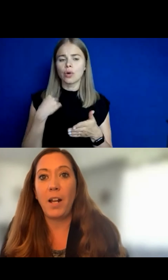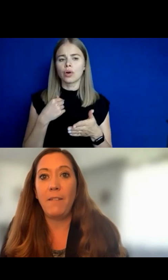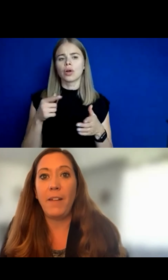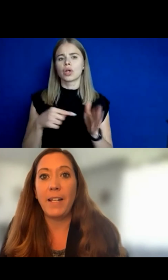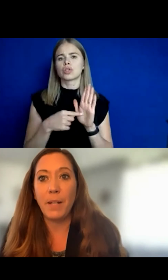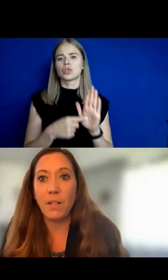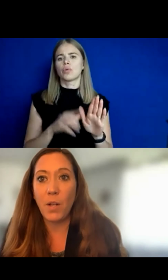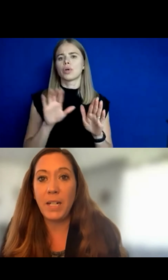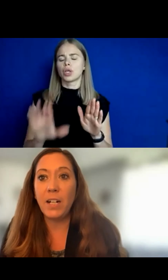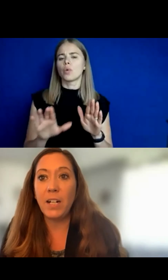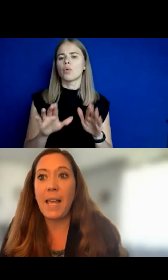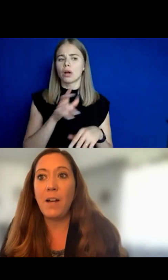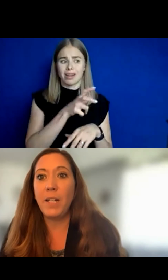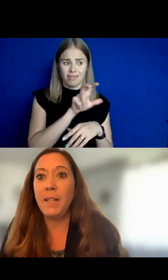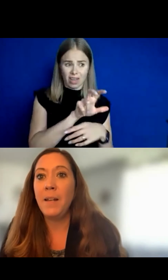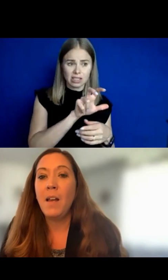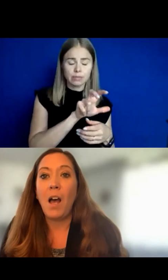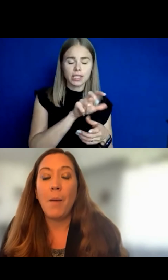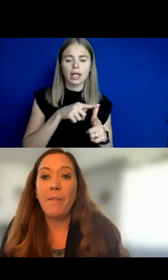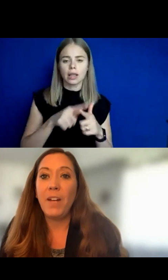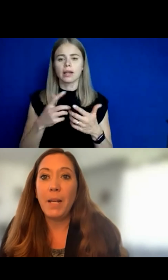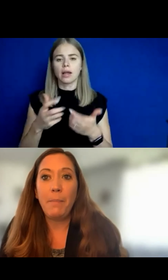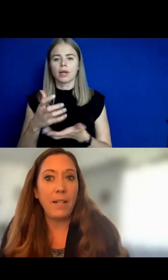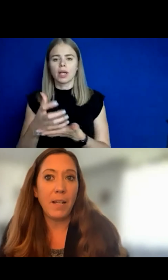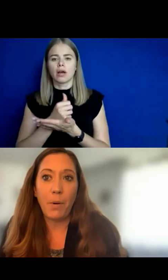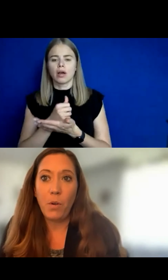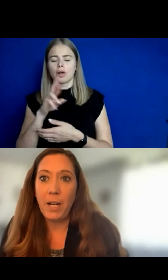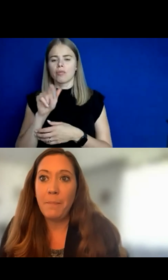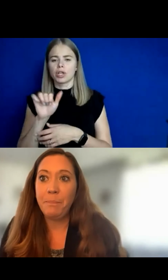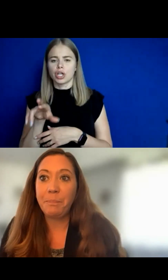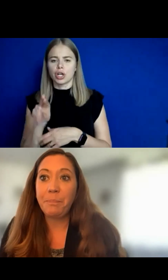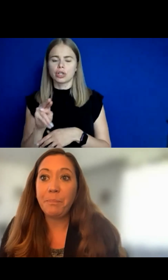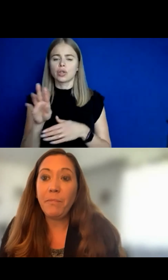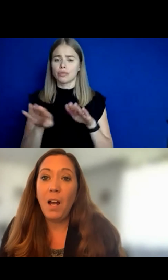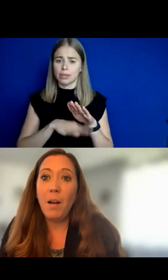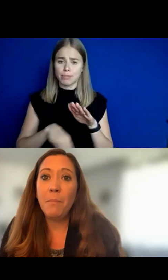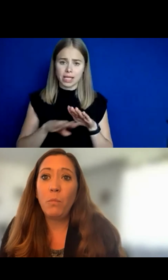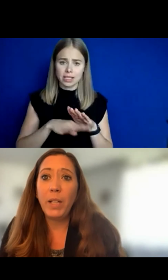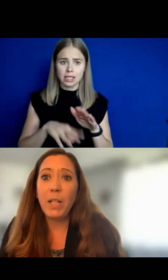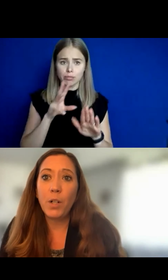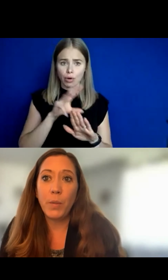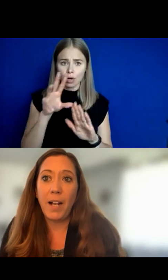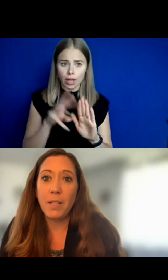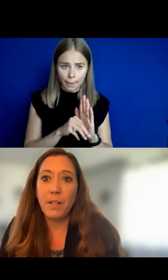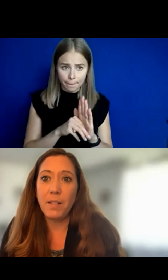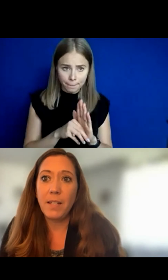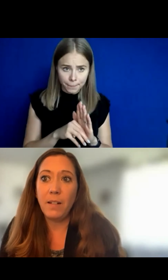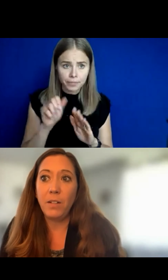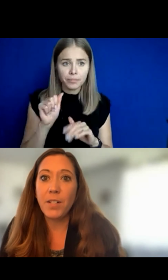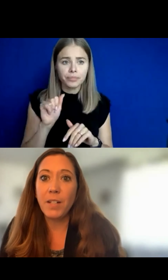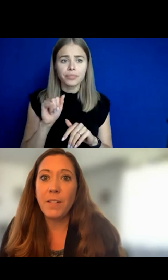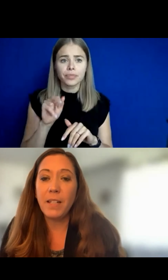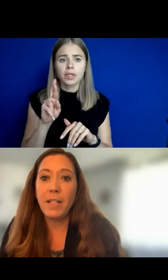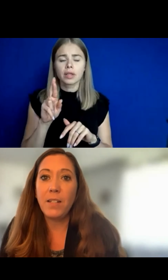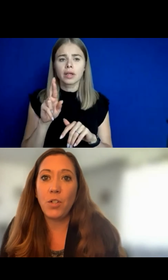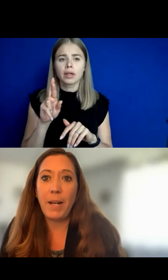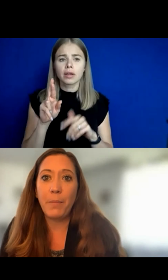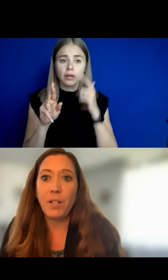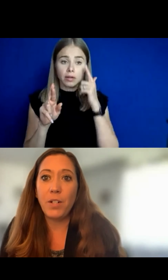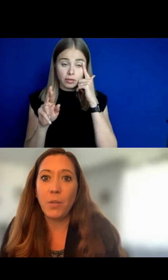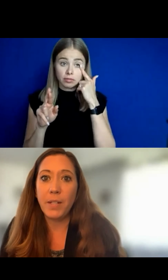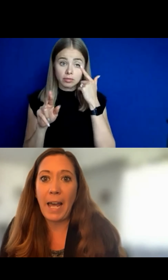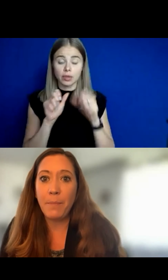return on investment. So in Erie County, very basic program. Really worked with hospitals and skilled nursing facilities to